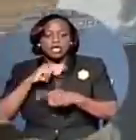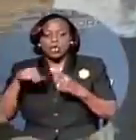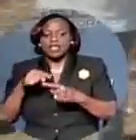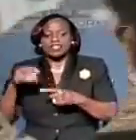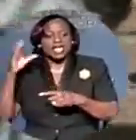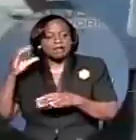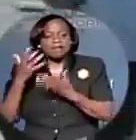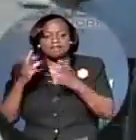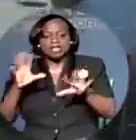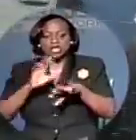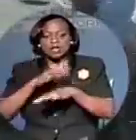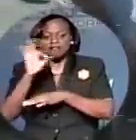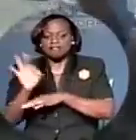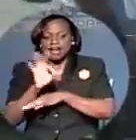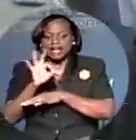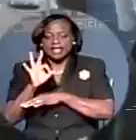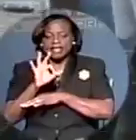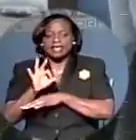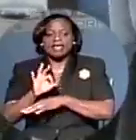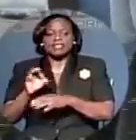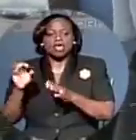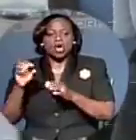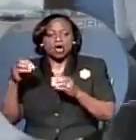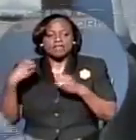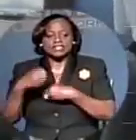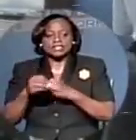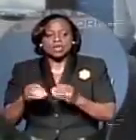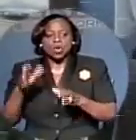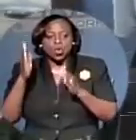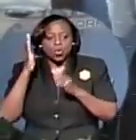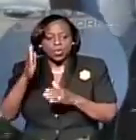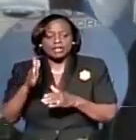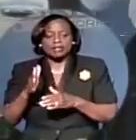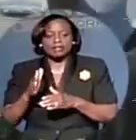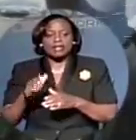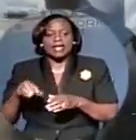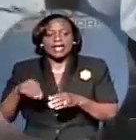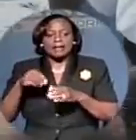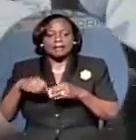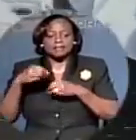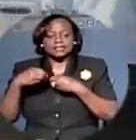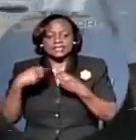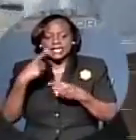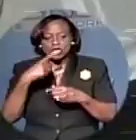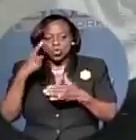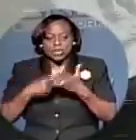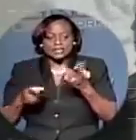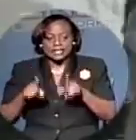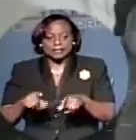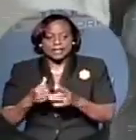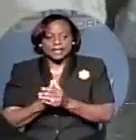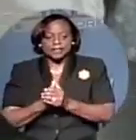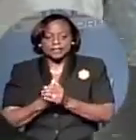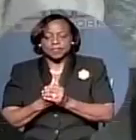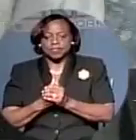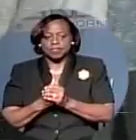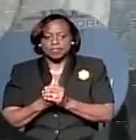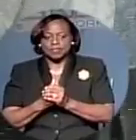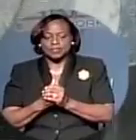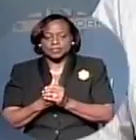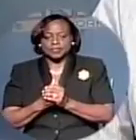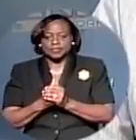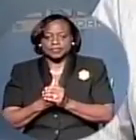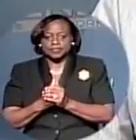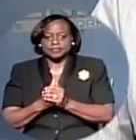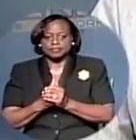the presiding officer will hand down his ruling in the case of registered voter identified as VF. Shanique Miller, ZNS